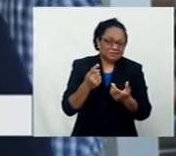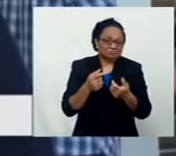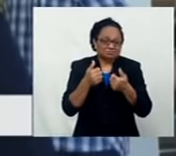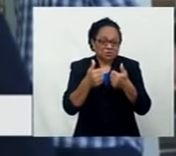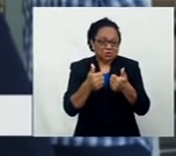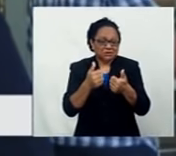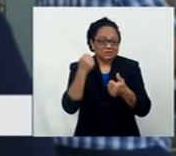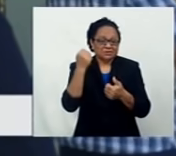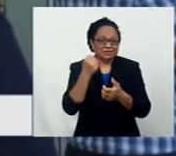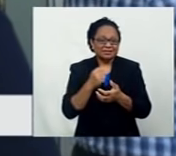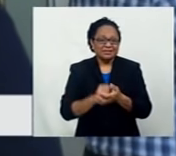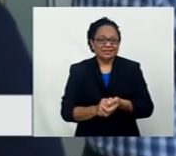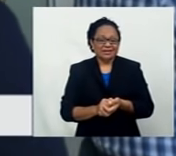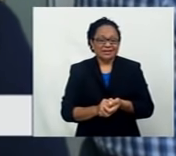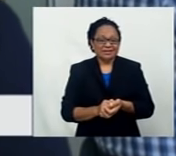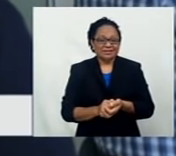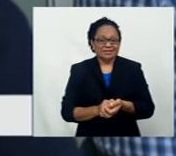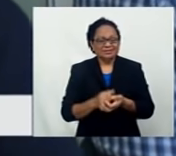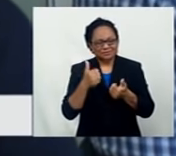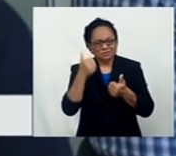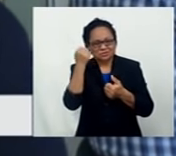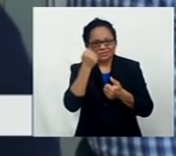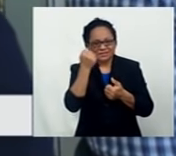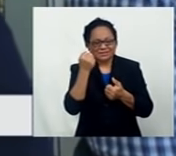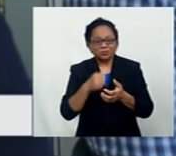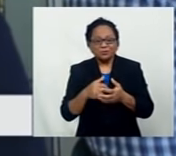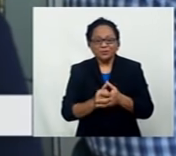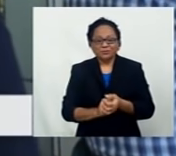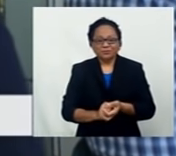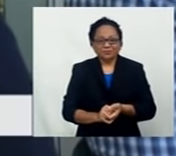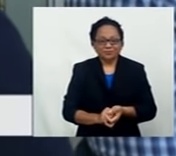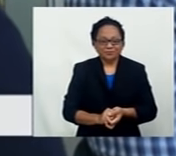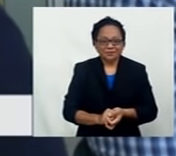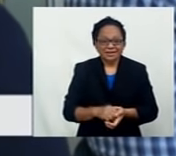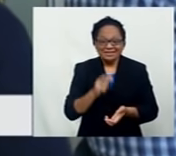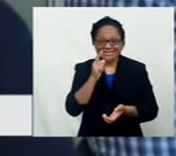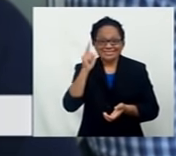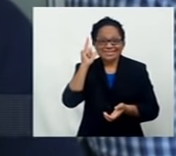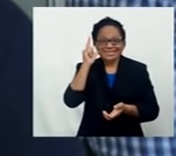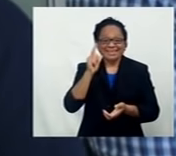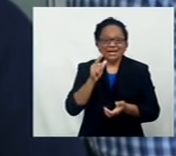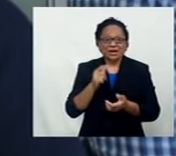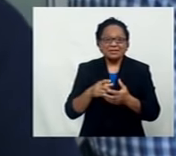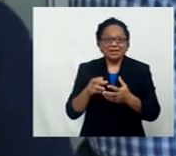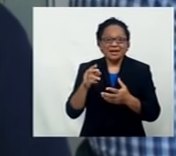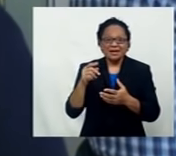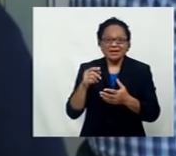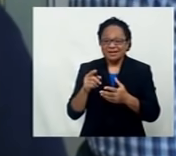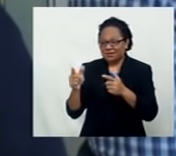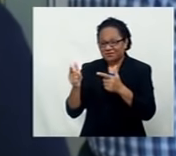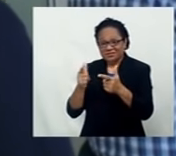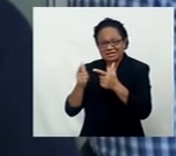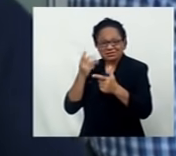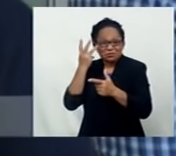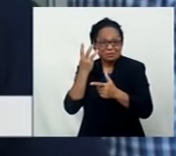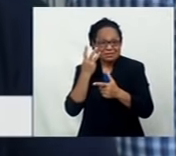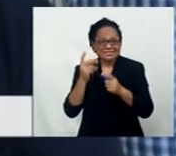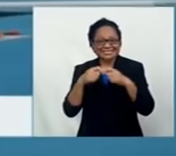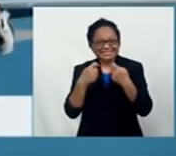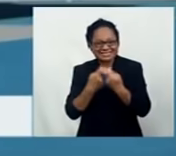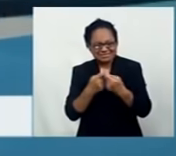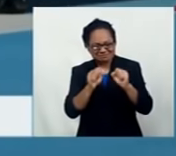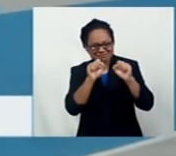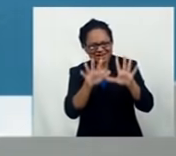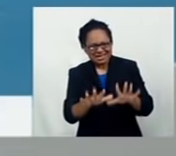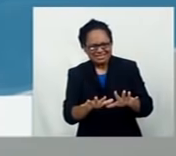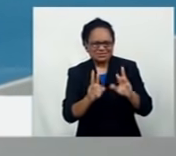under pressure as well. So we take that as inspiration. Even yesterday, the boys were sent off by the Fijiana. They got serenaded and